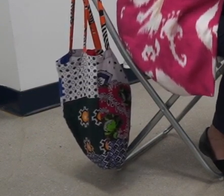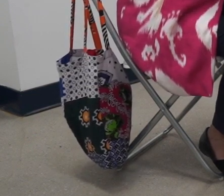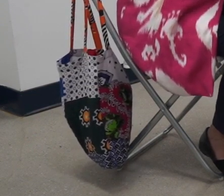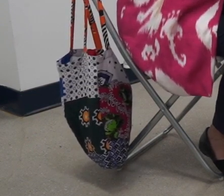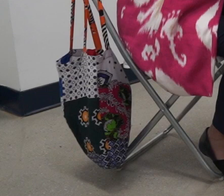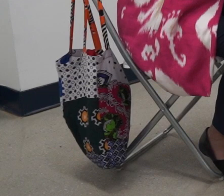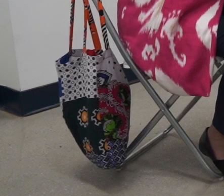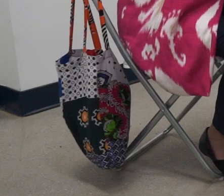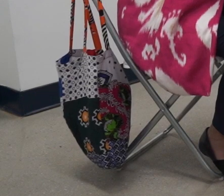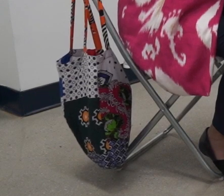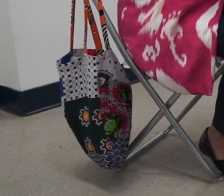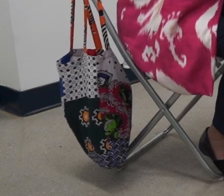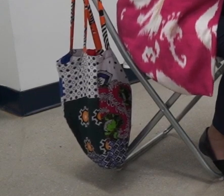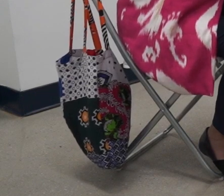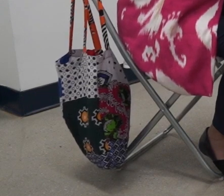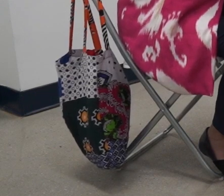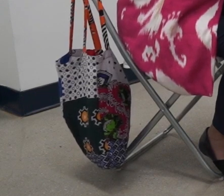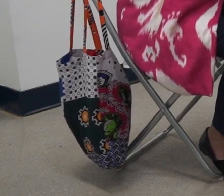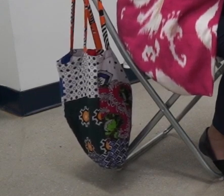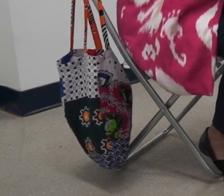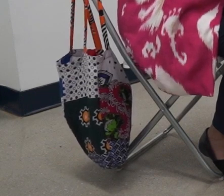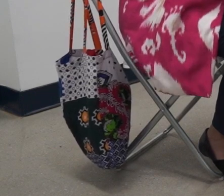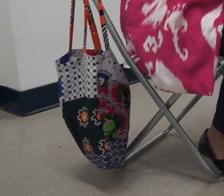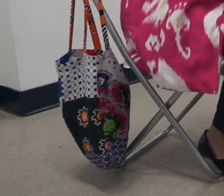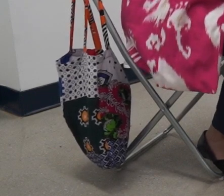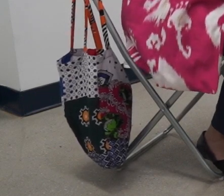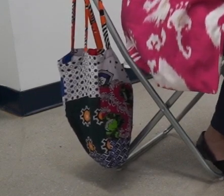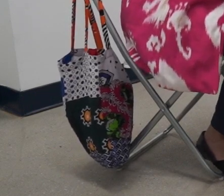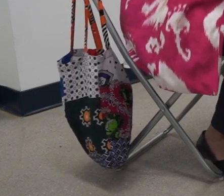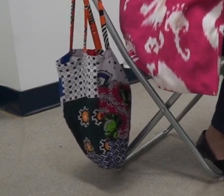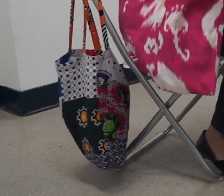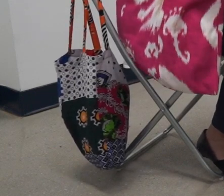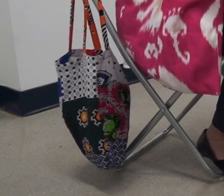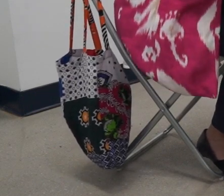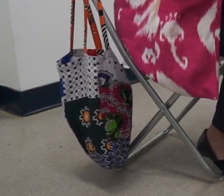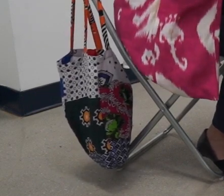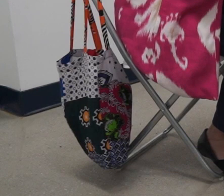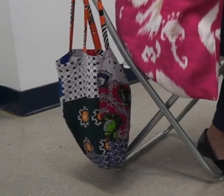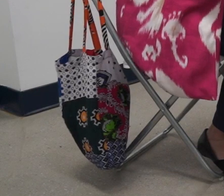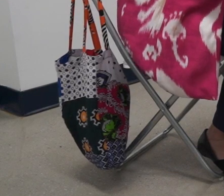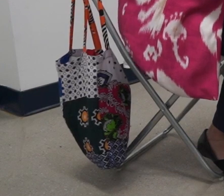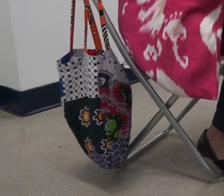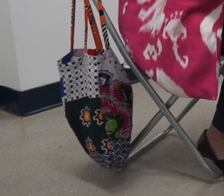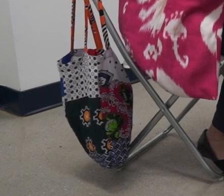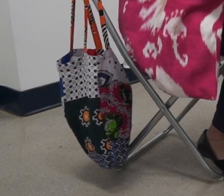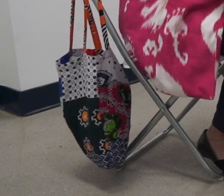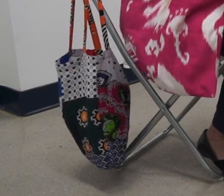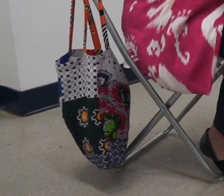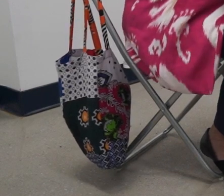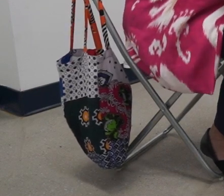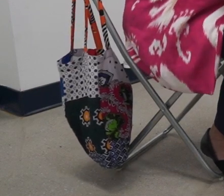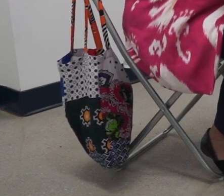Maybe I'll answer the next question that I know is coming, and then because we're going to turn it over to the audience. Okay,